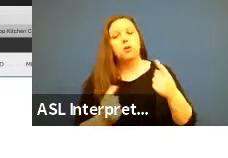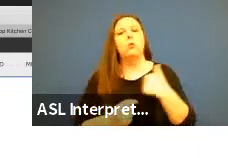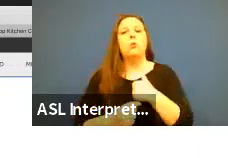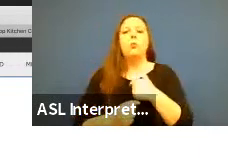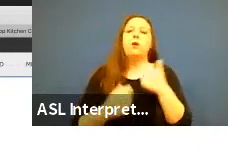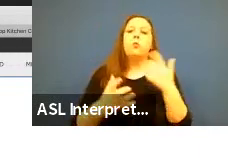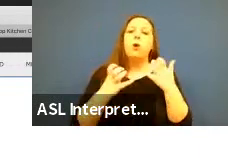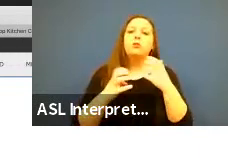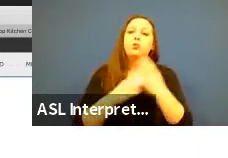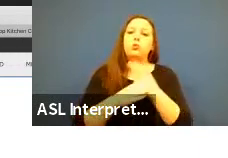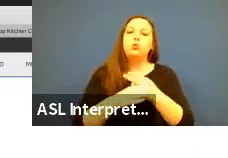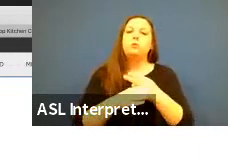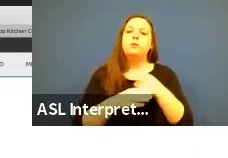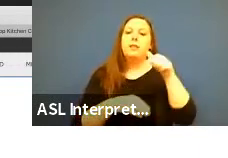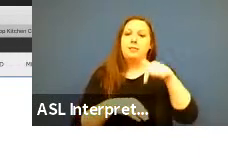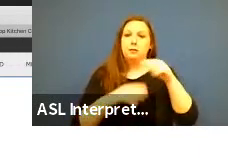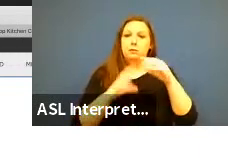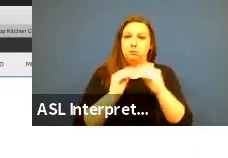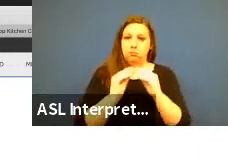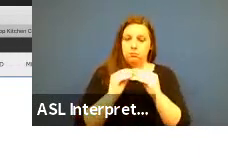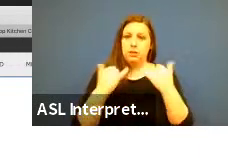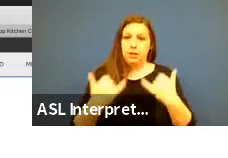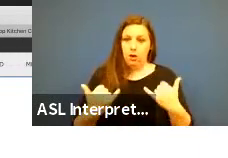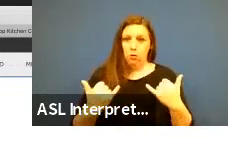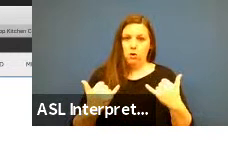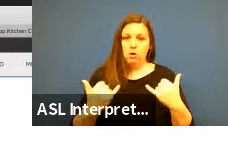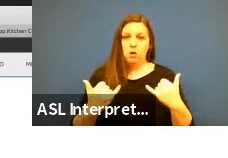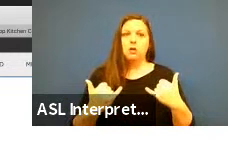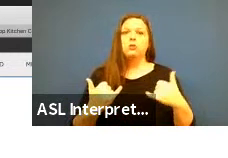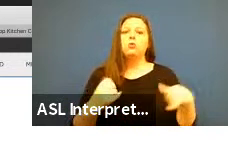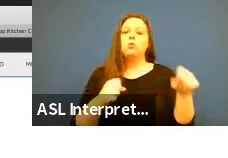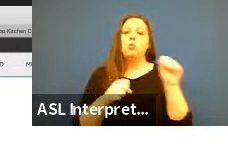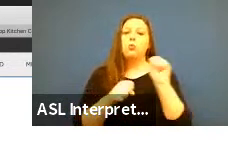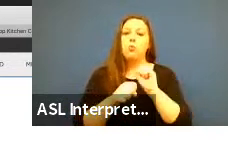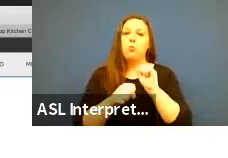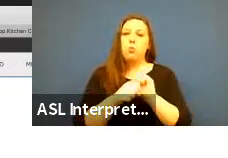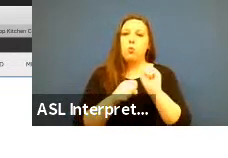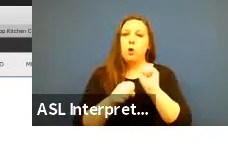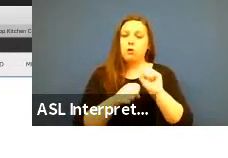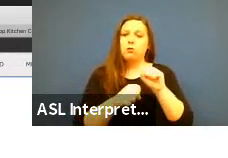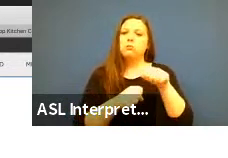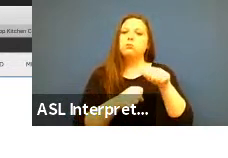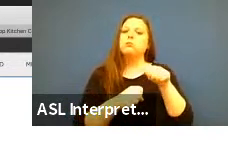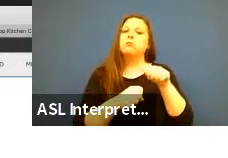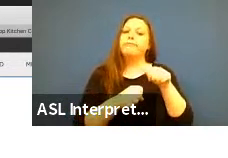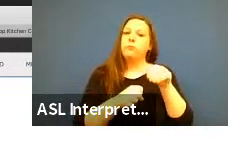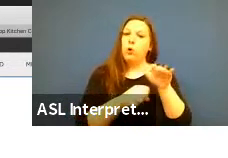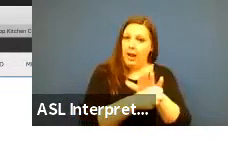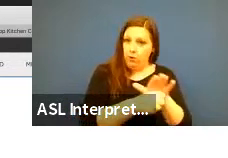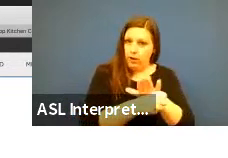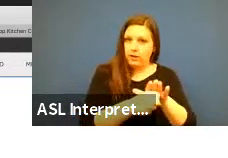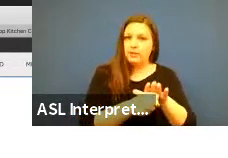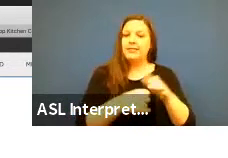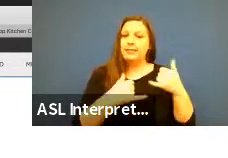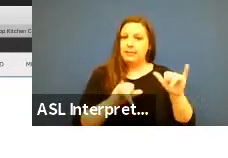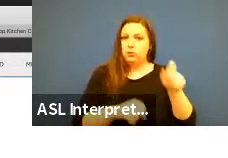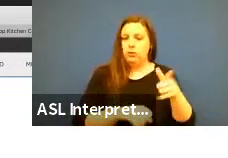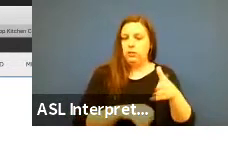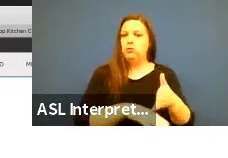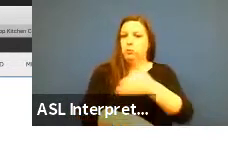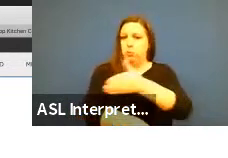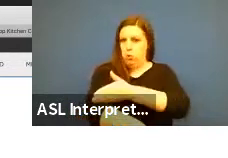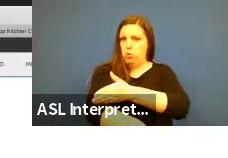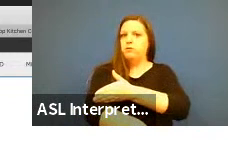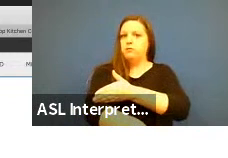to use this session to work on areas that still need work.